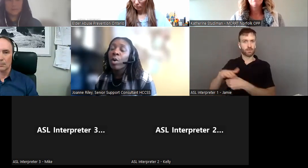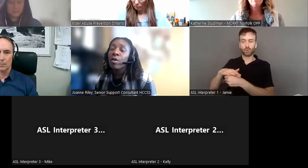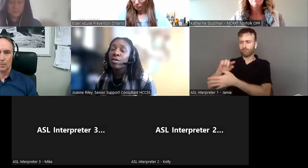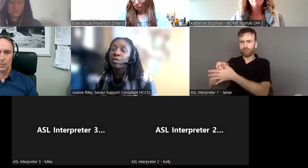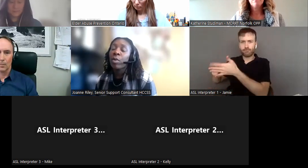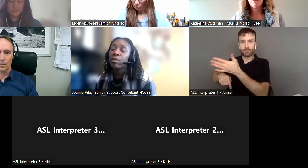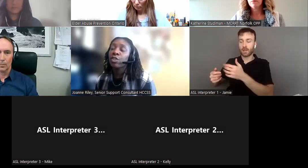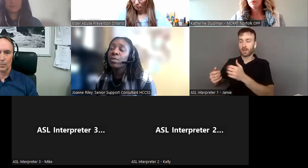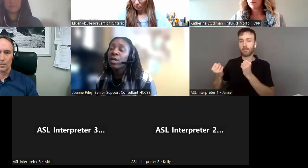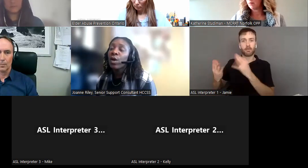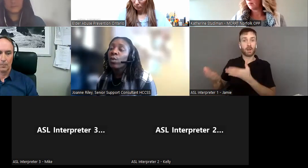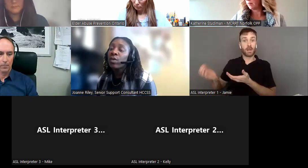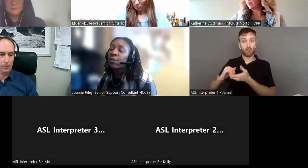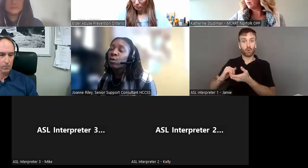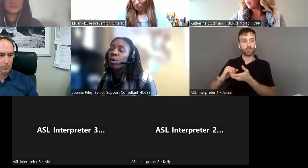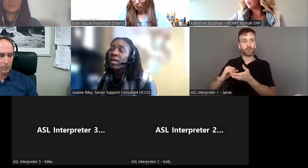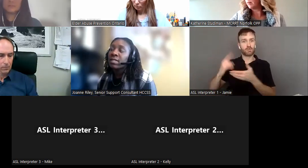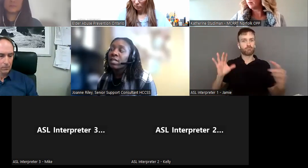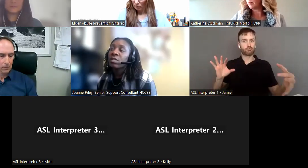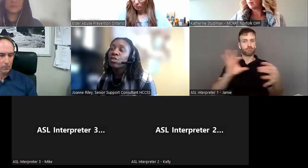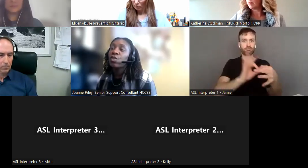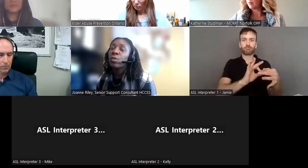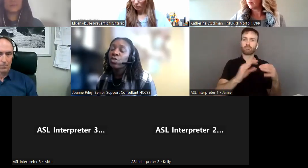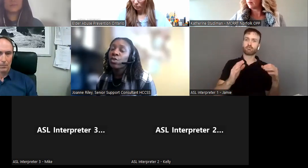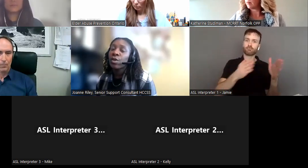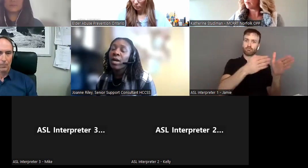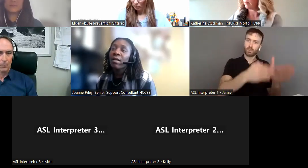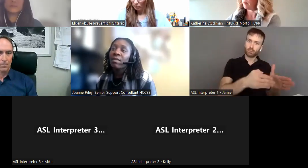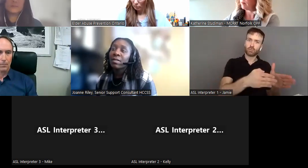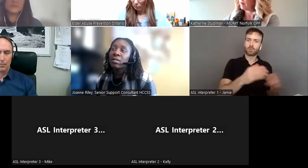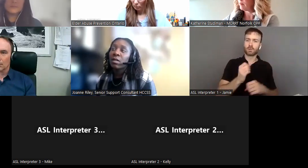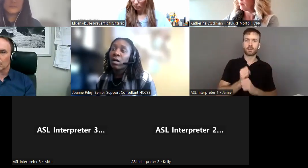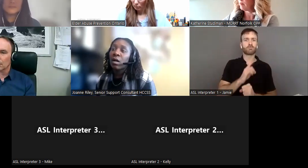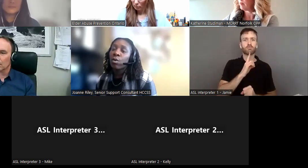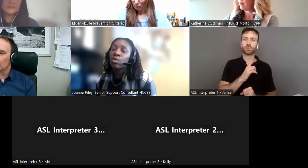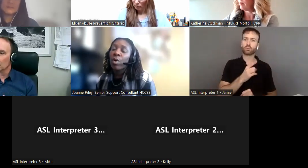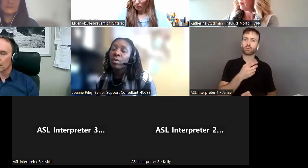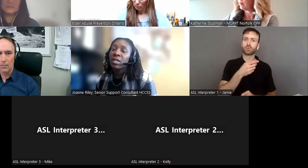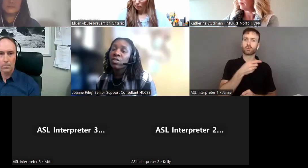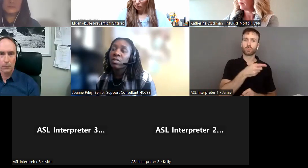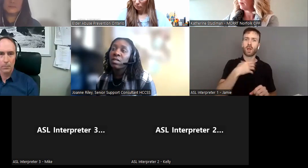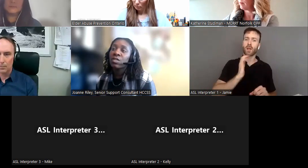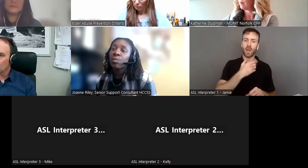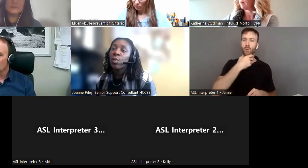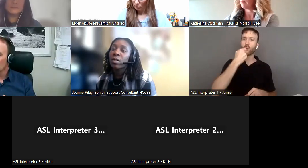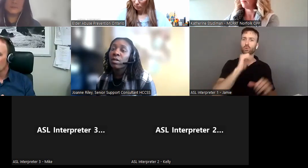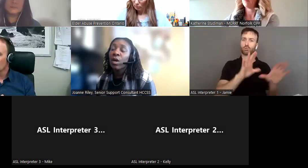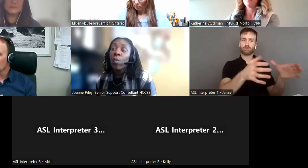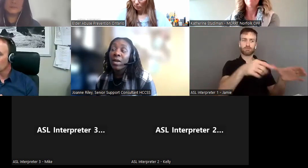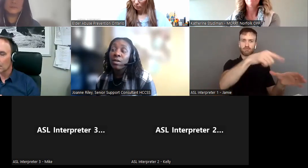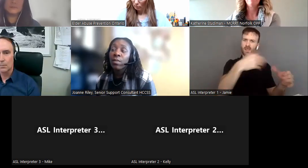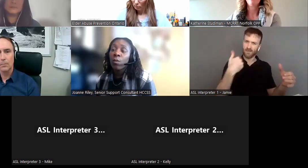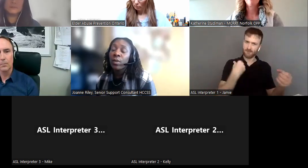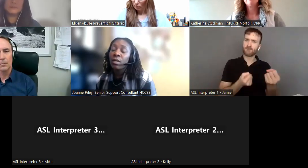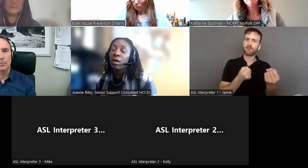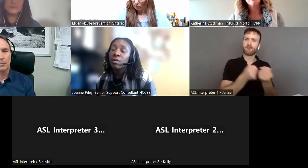of partnerships with different organizations to ensure that our older population is supported